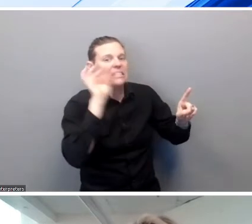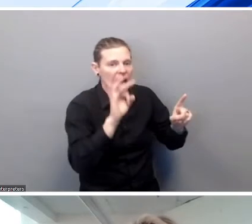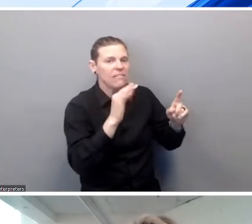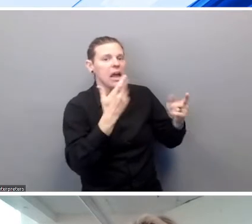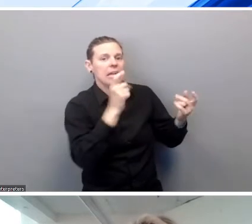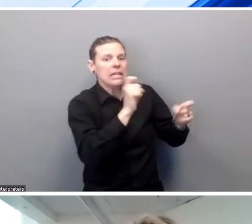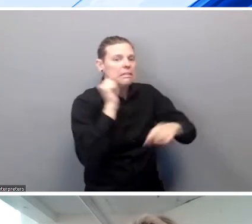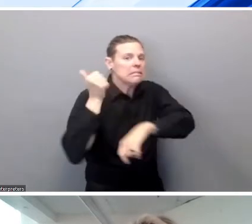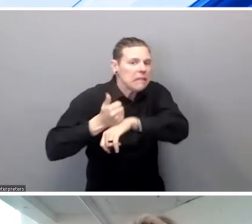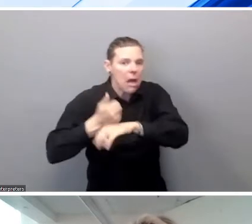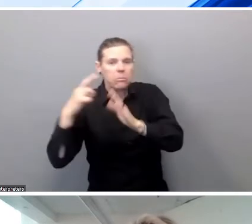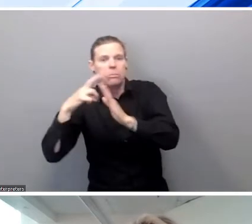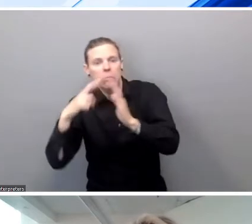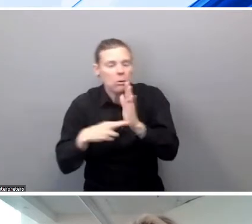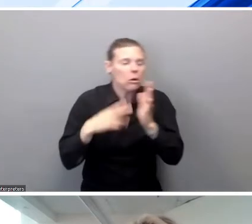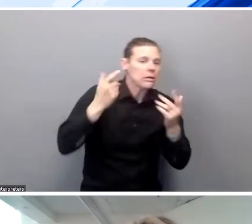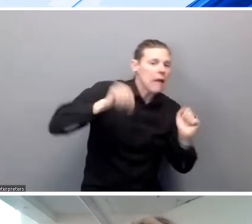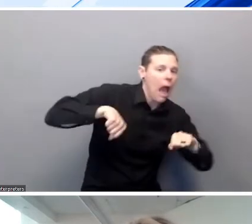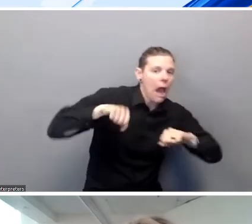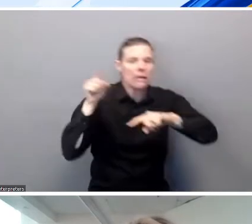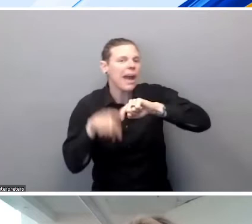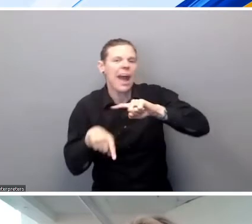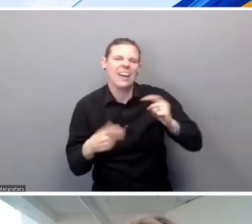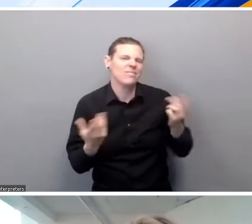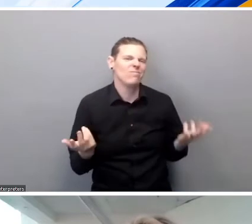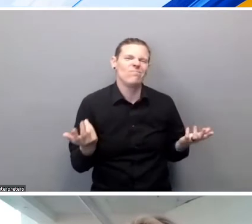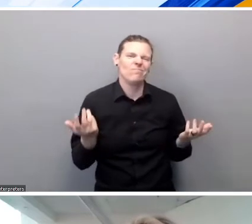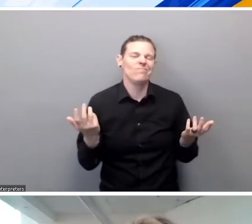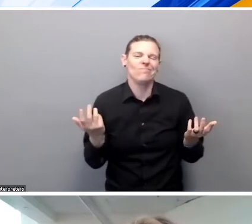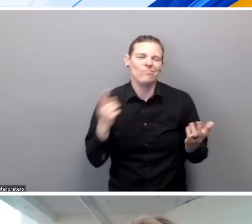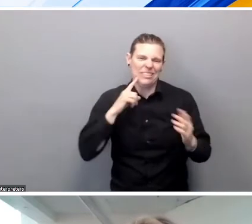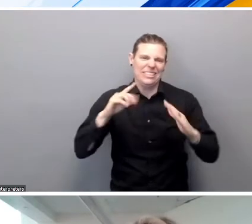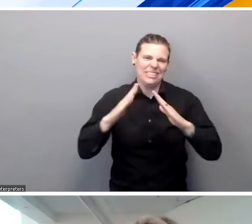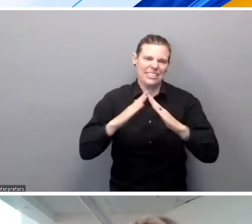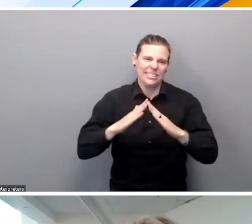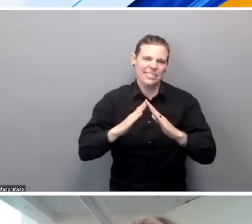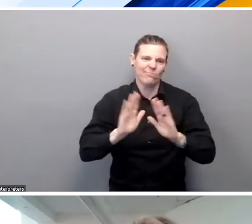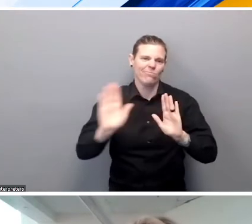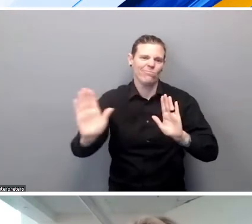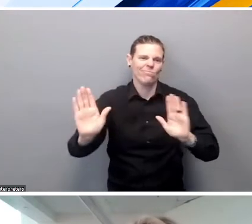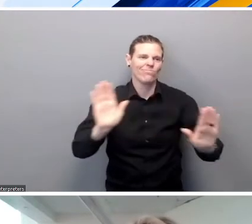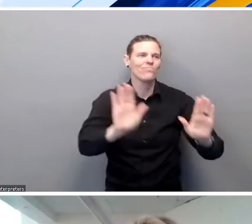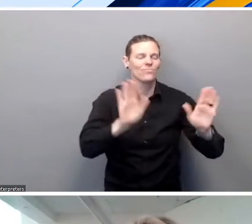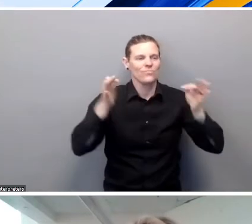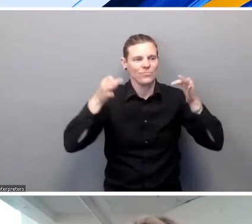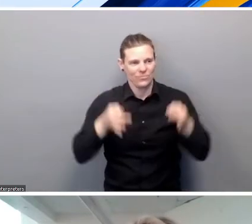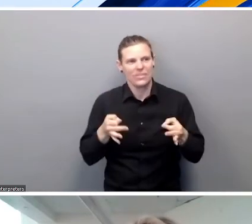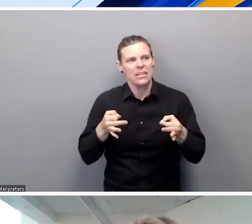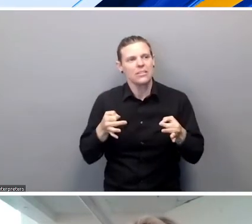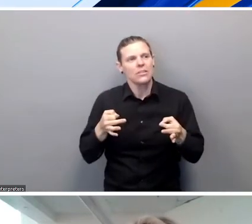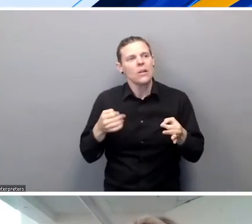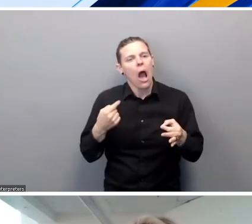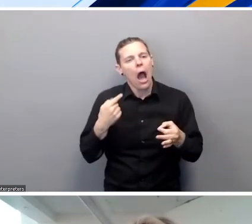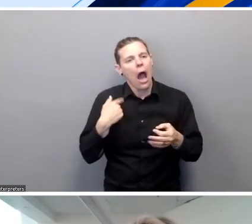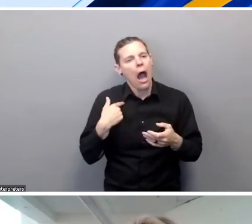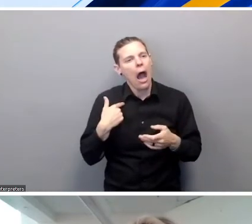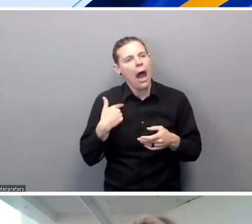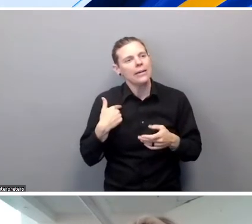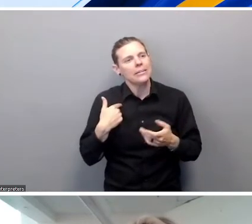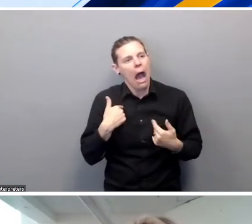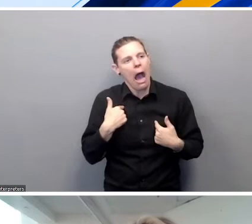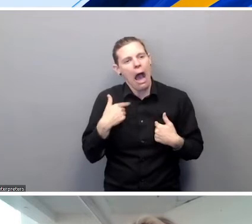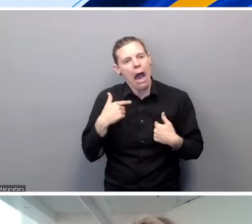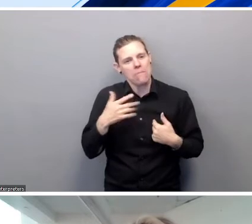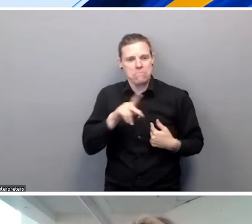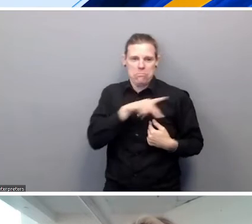do. So I think I dodged your question. I told you what I thought personally. I don't know what the right